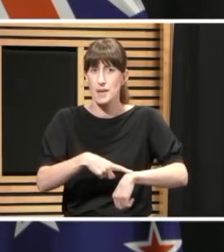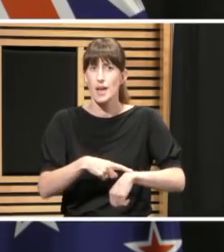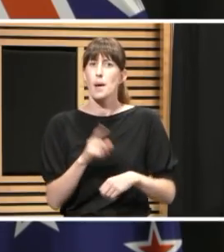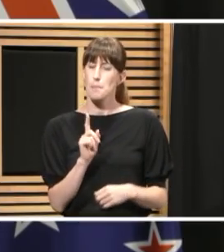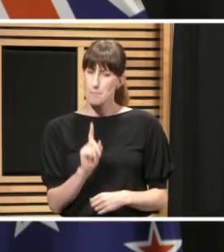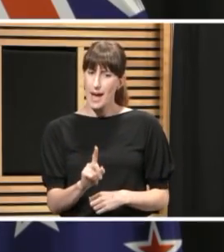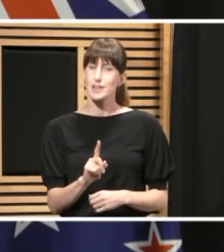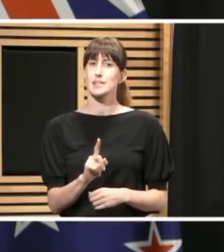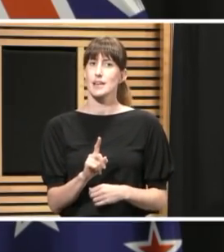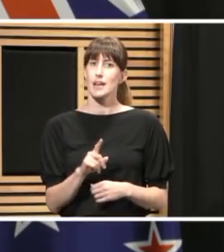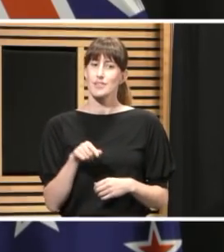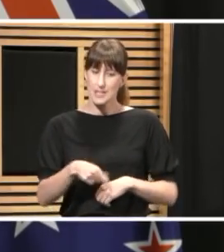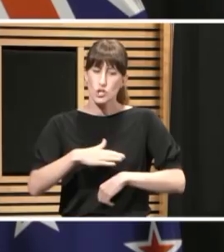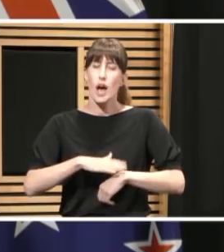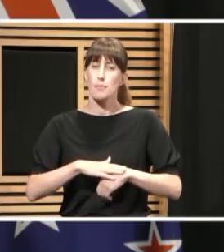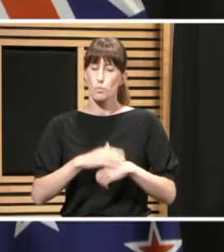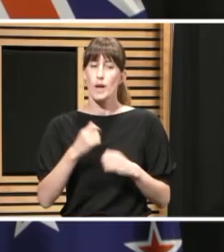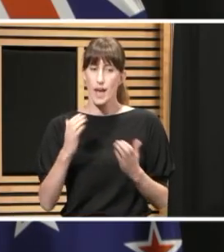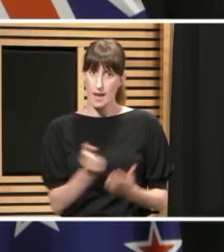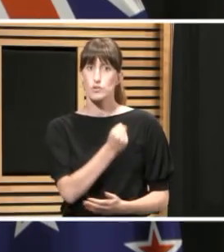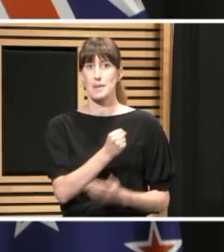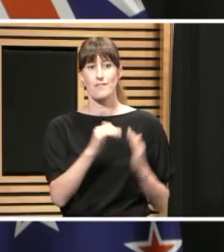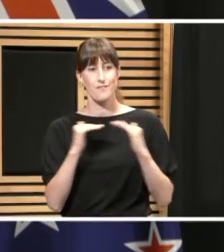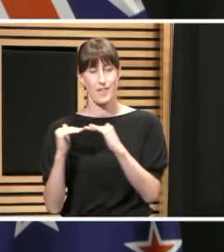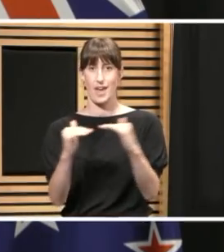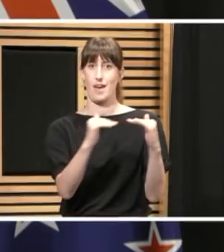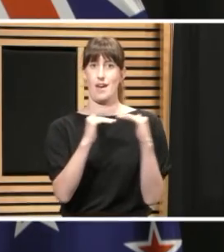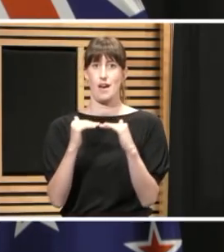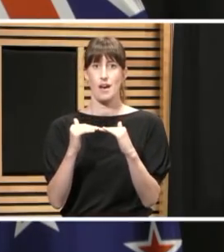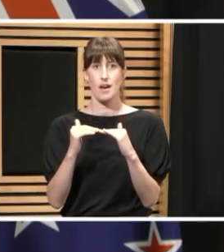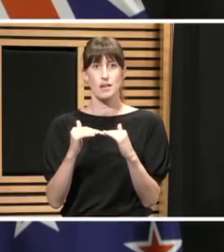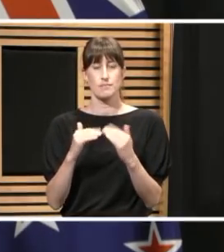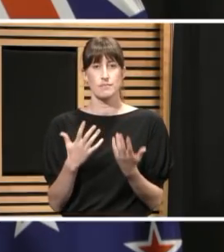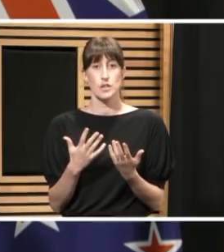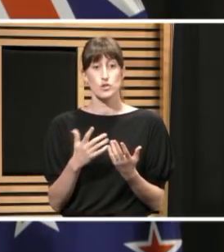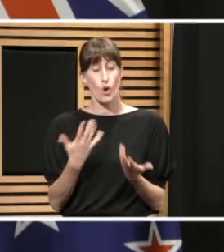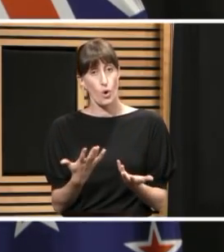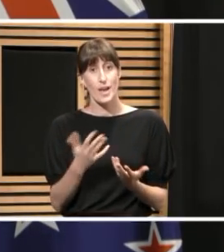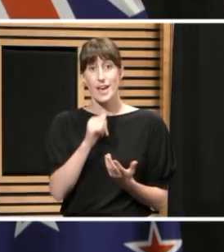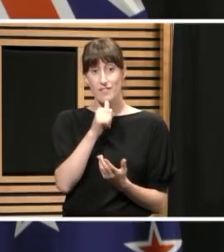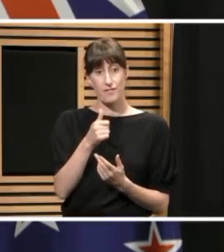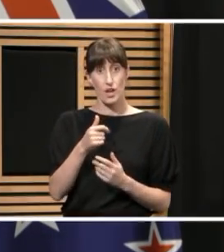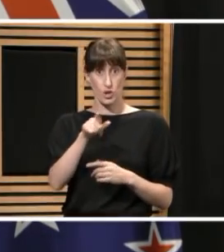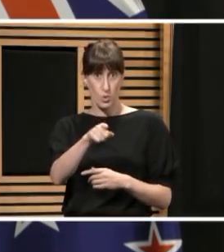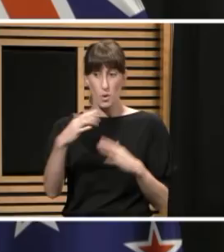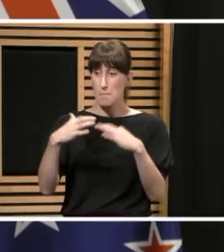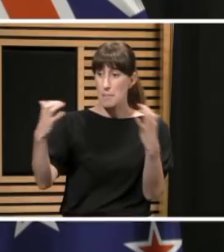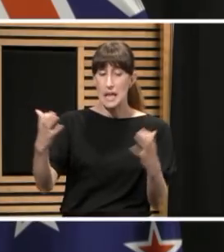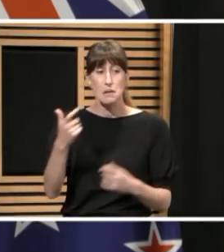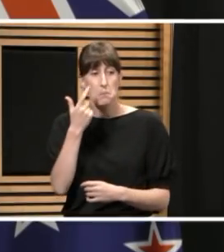reasonable. As such, we've created a reporting mechanism for the public. Pricewatch at